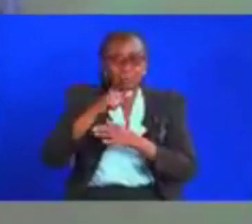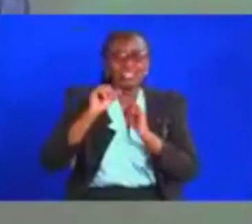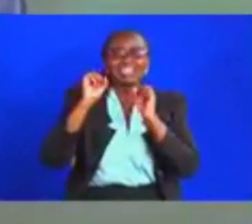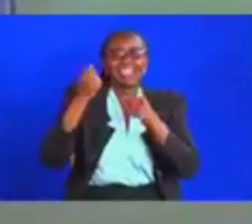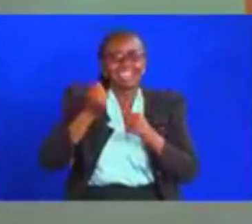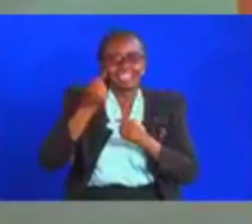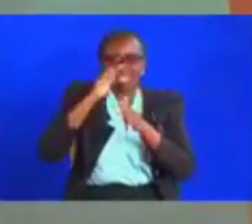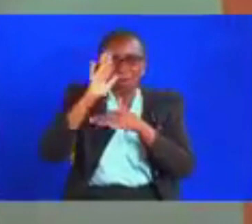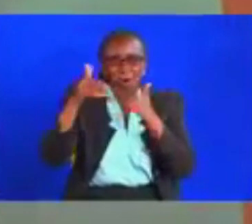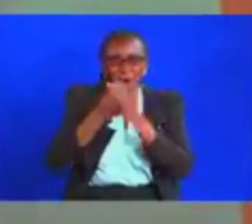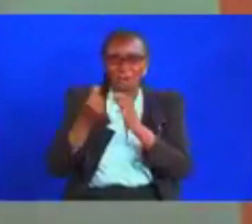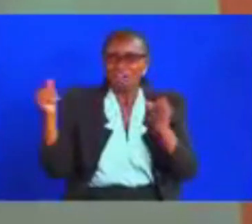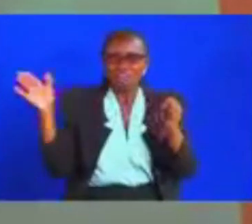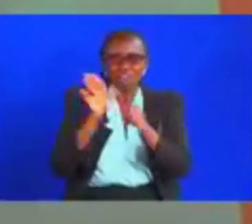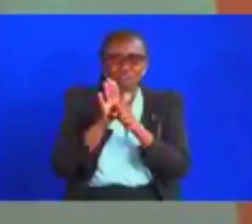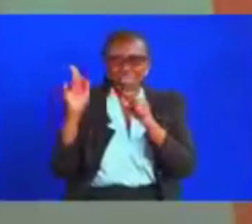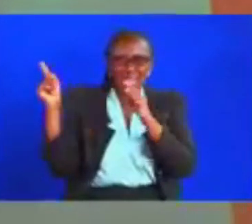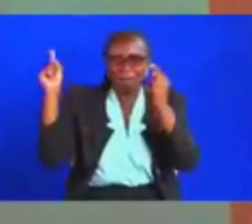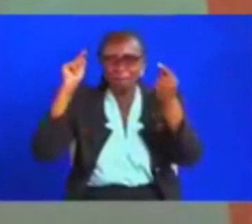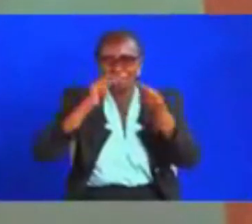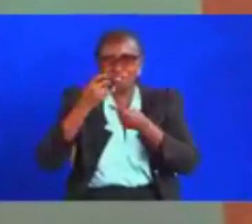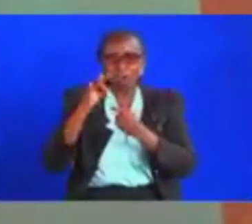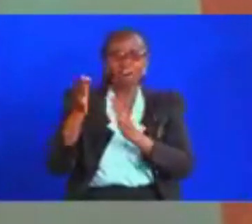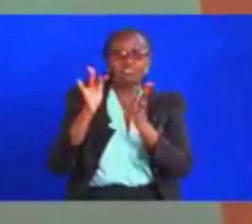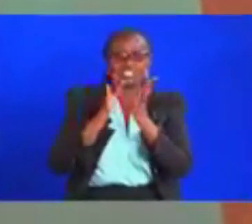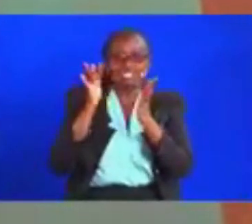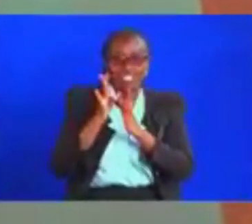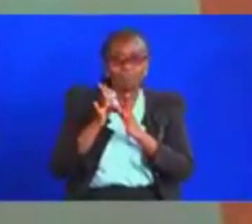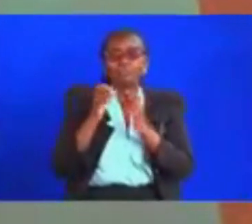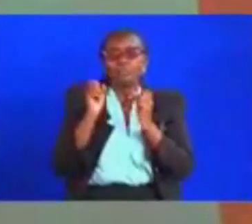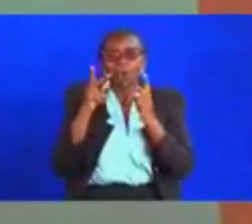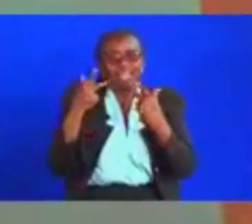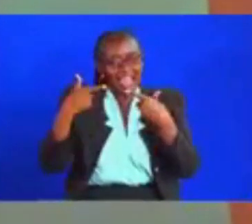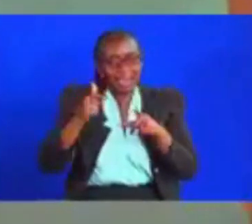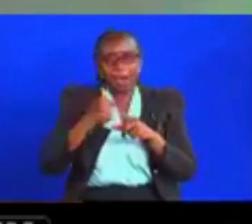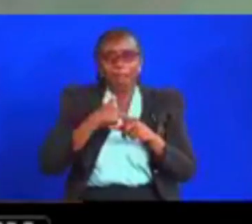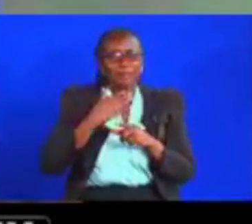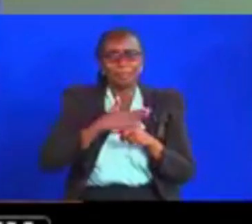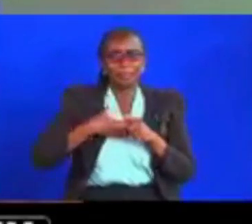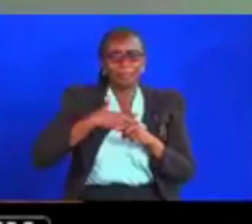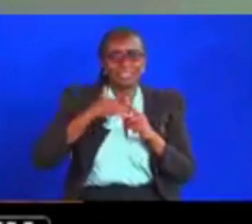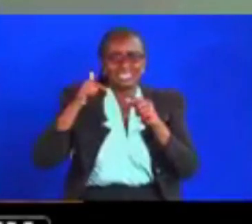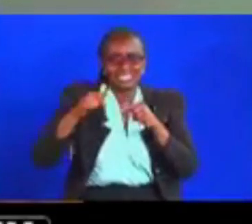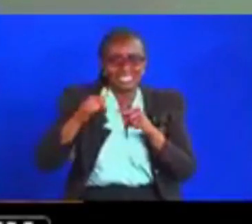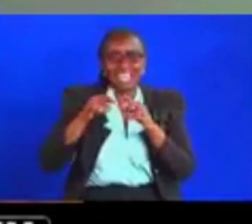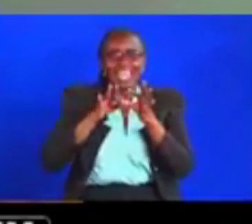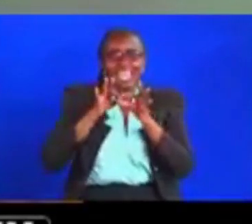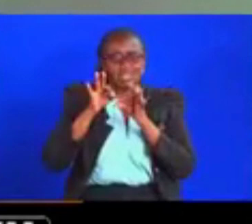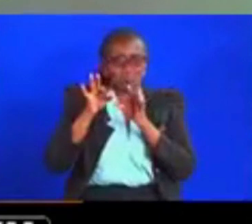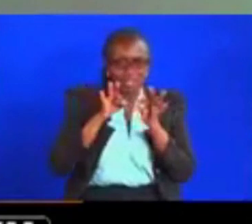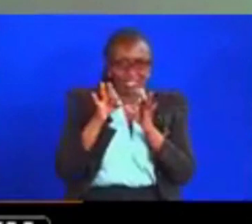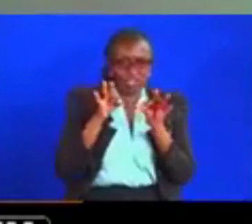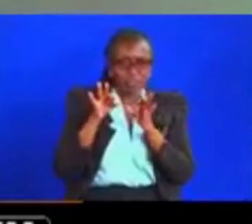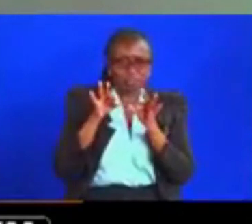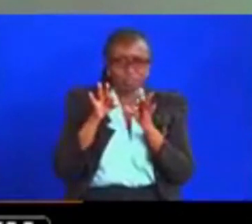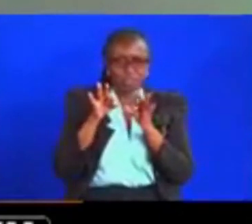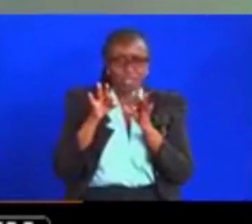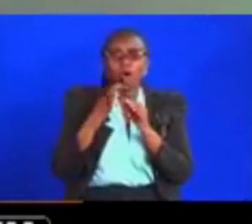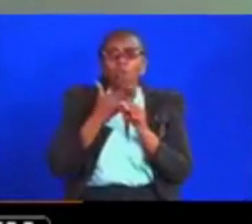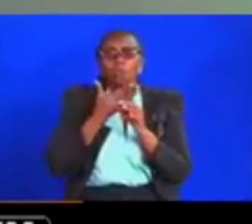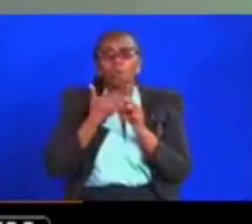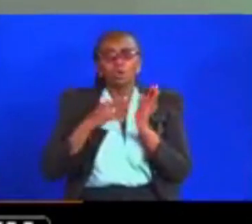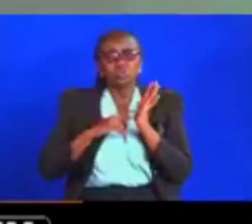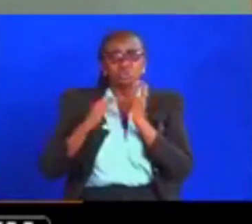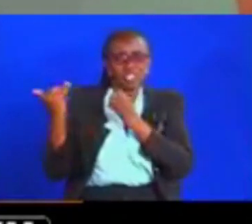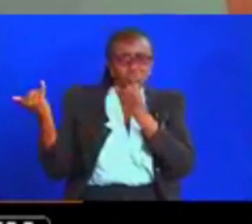this threefold dimension of Jesus. Lend me the next few minutes, because this is the core of my teaching now, this session. I want to reveal to